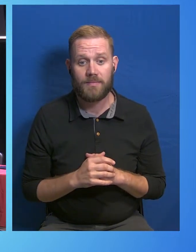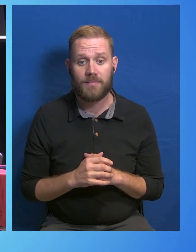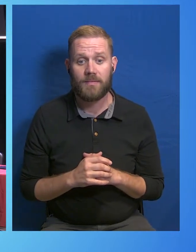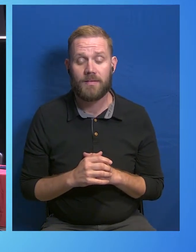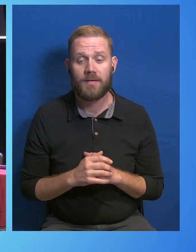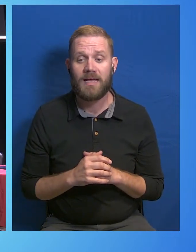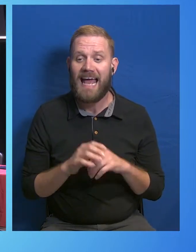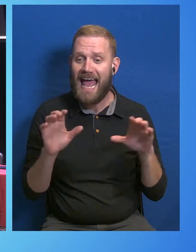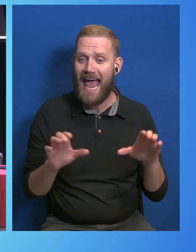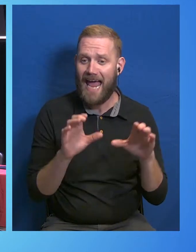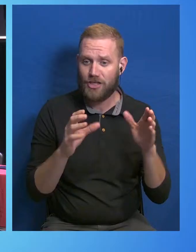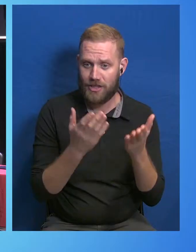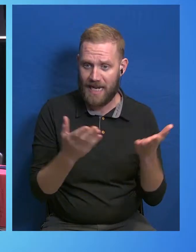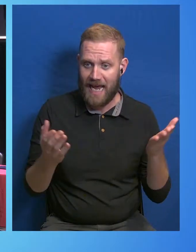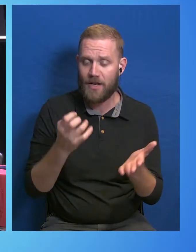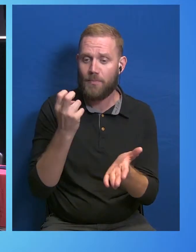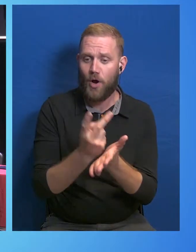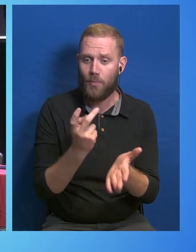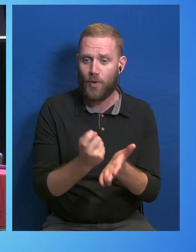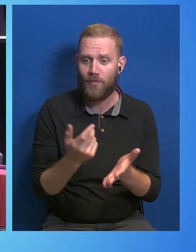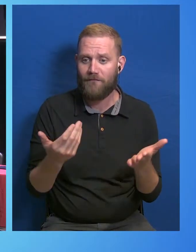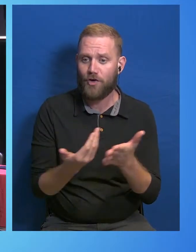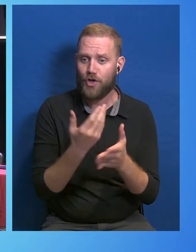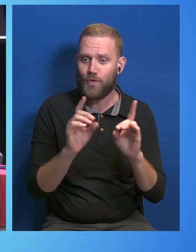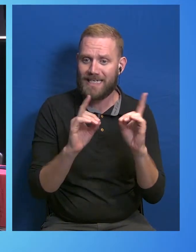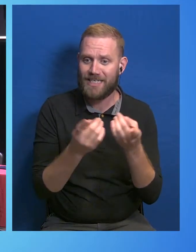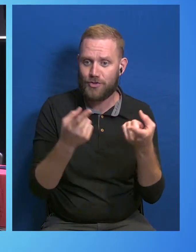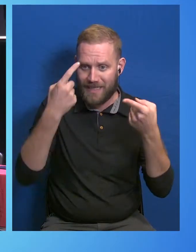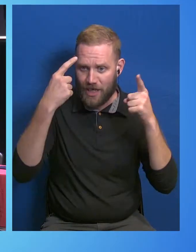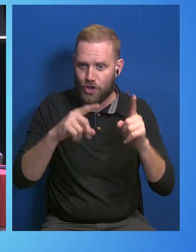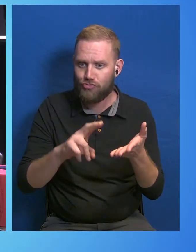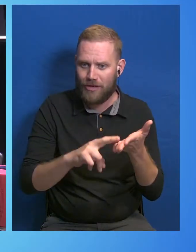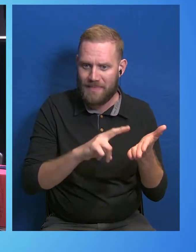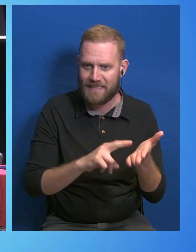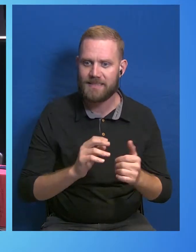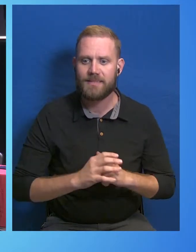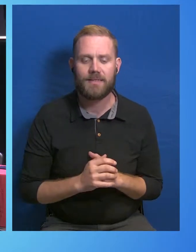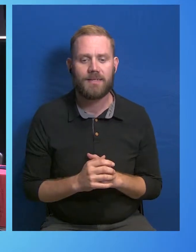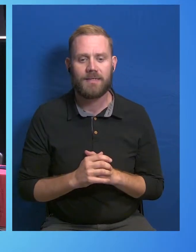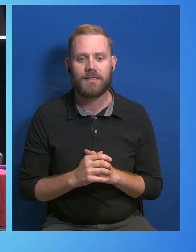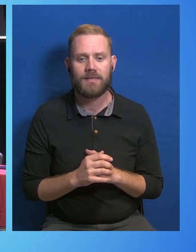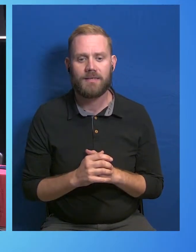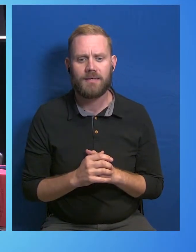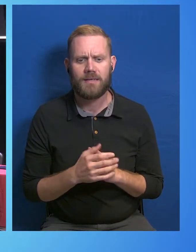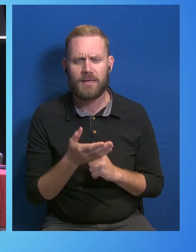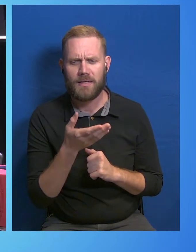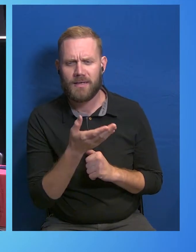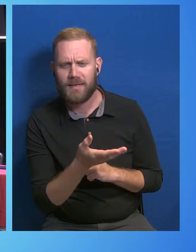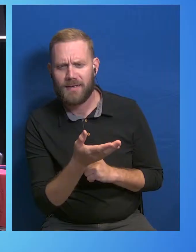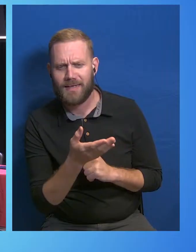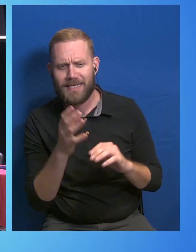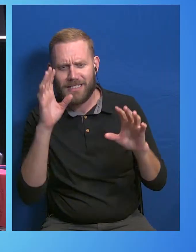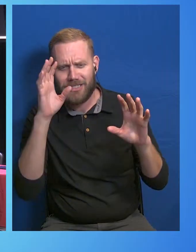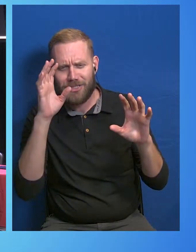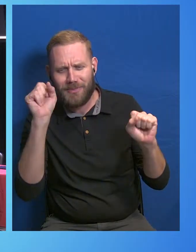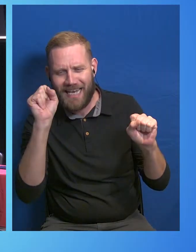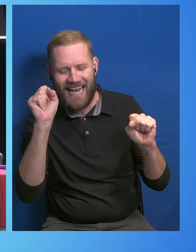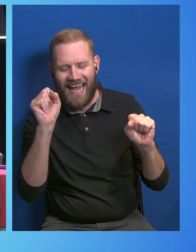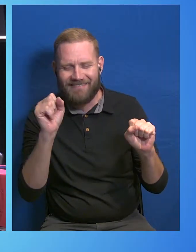This is an action item, approval of new district agreements. Superintendent.